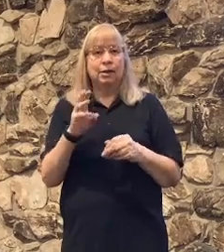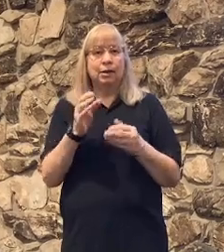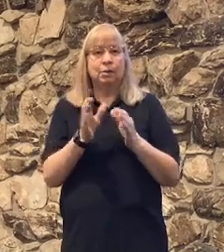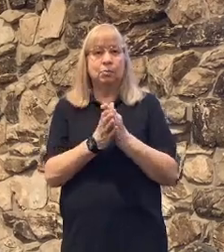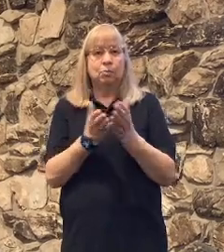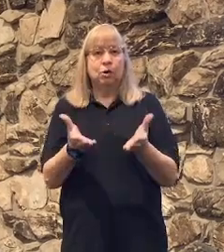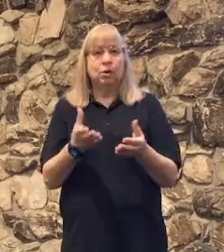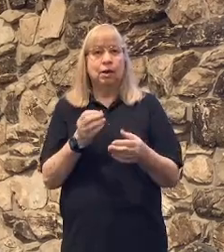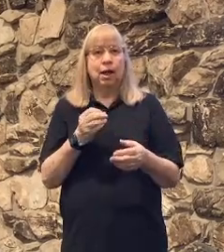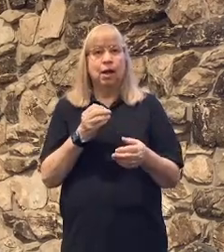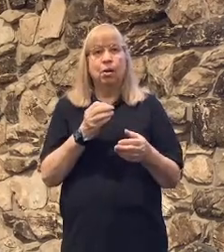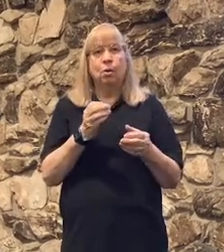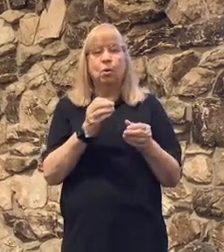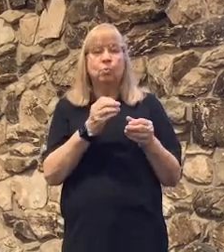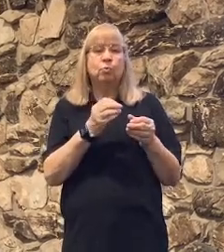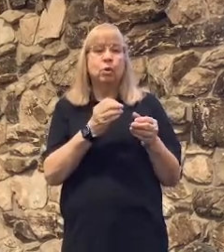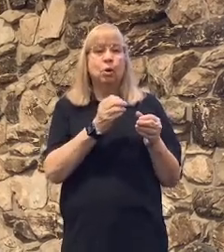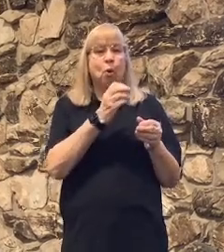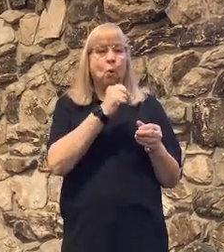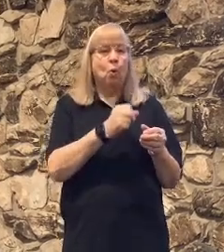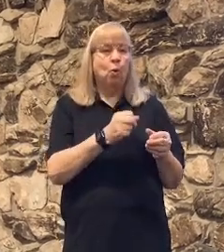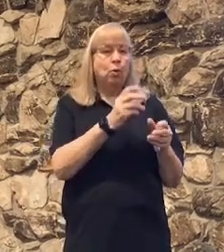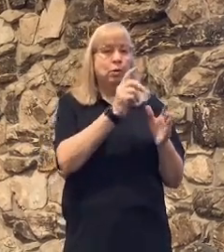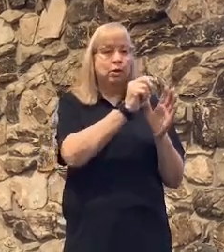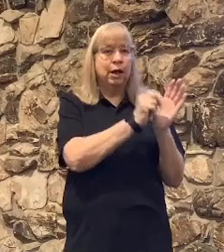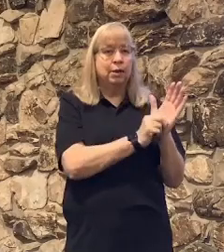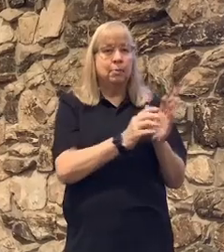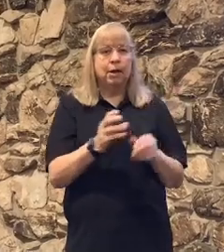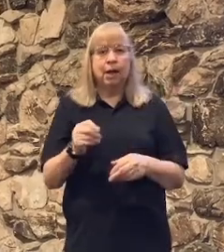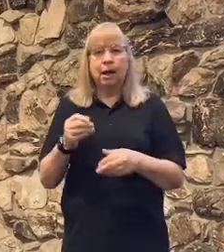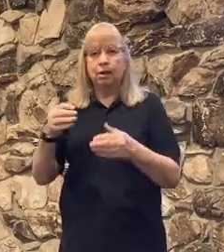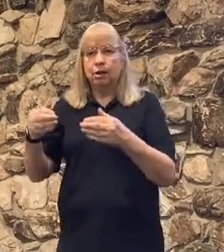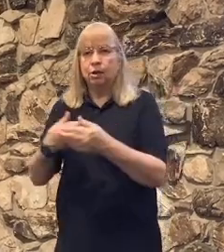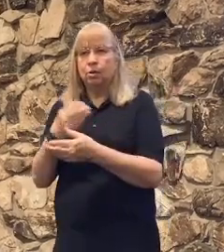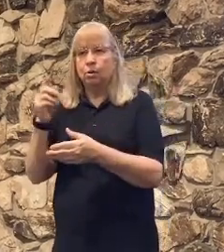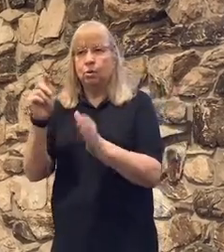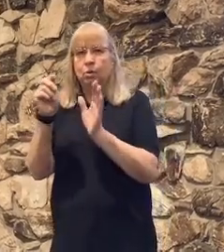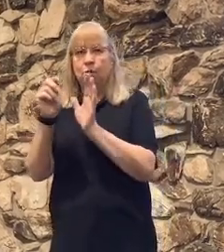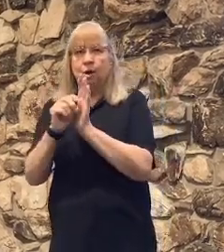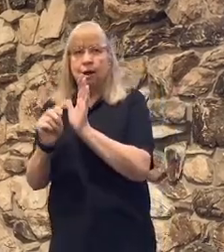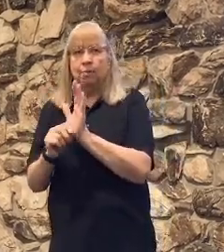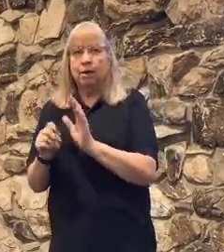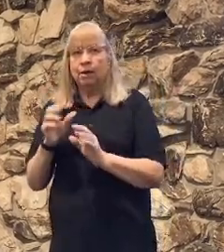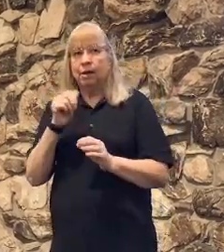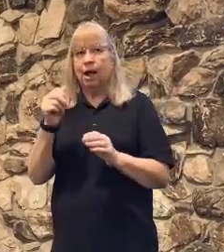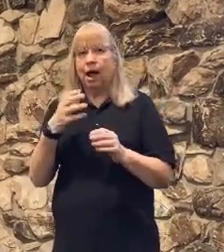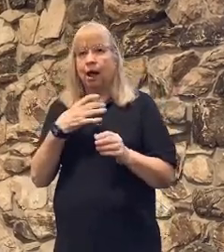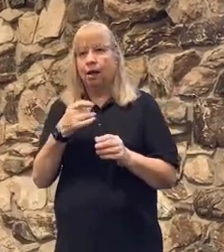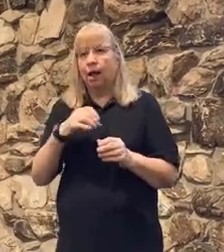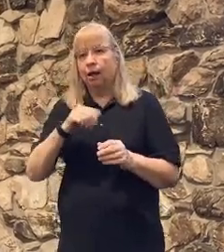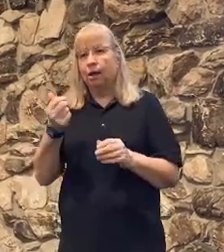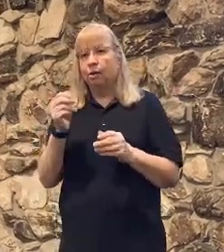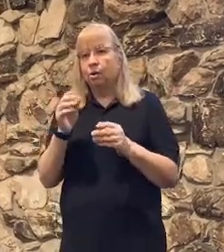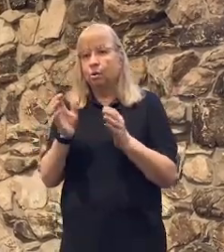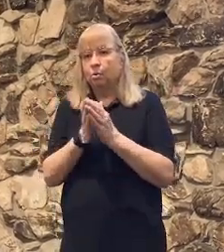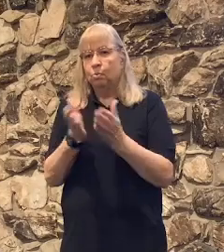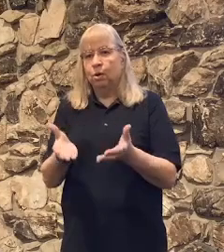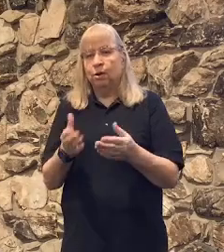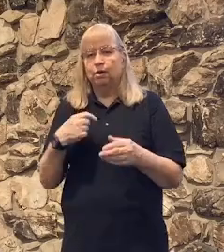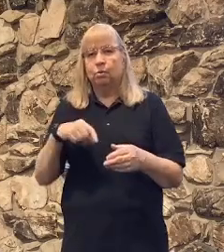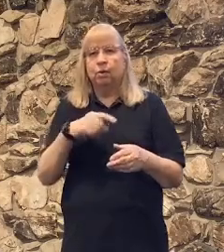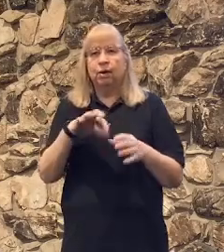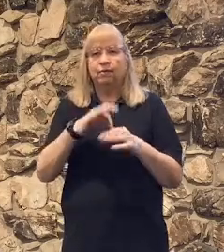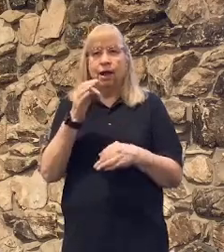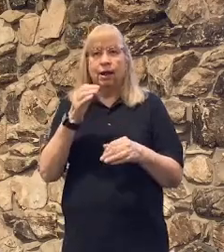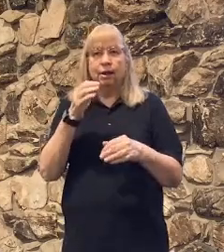Old Testament and the New Testament. And it's not like any other book, because when we read it, we discover what God is like and God's promises